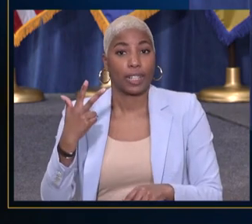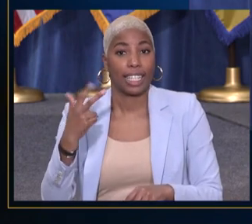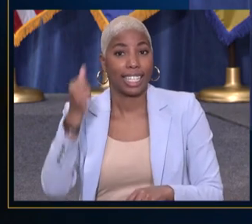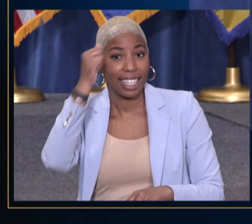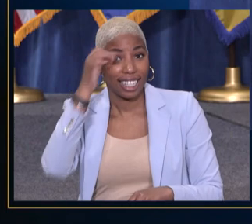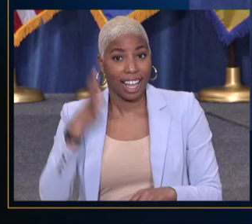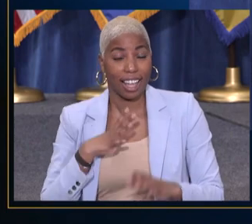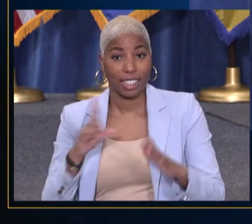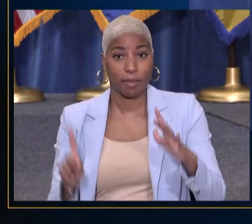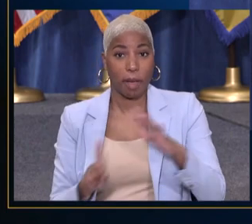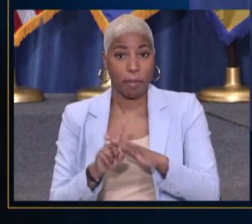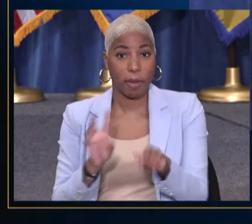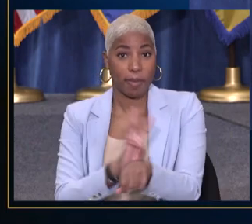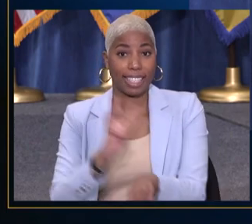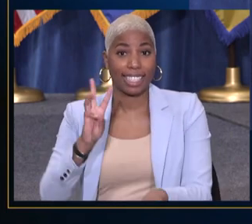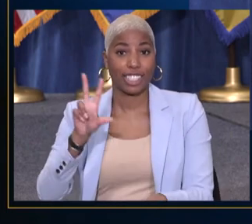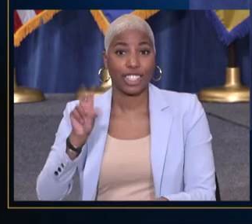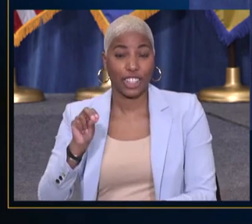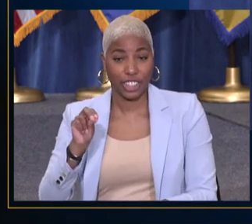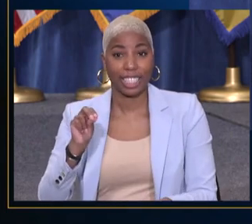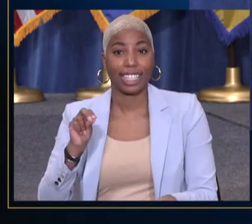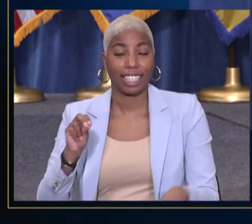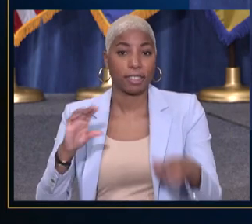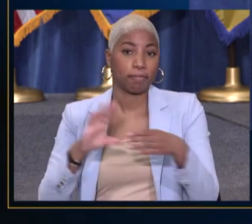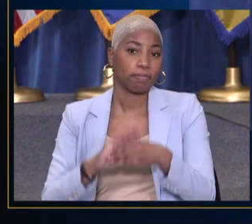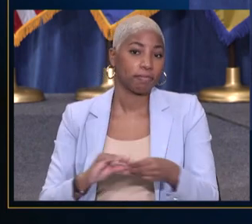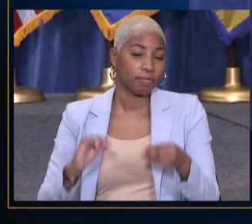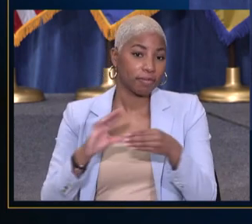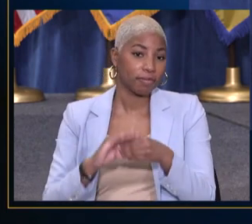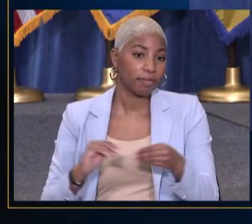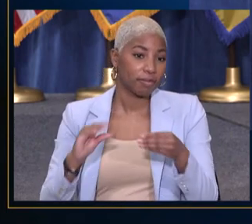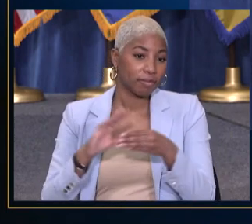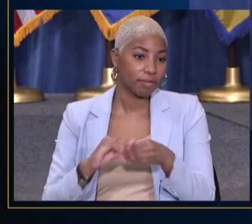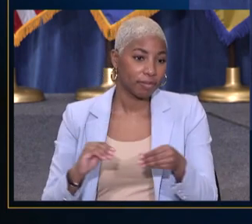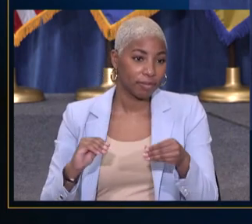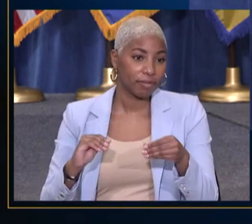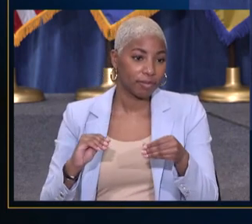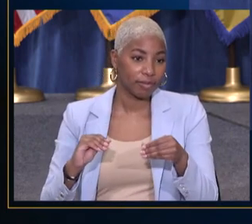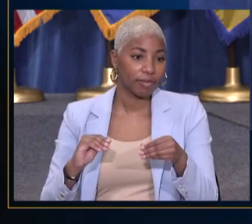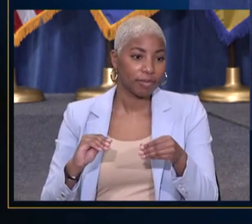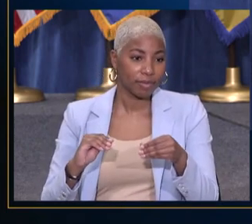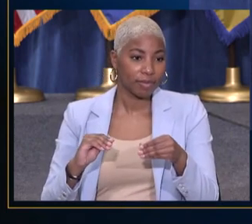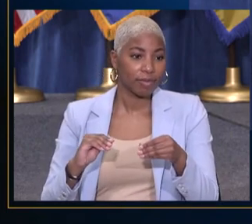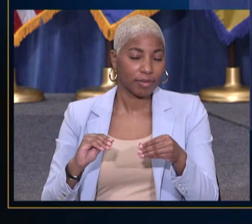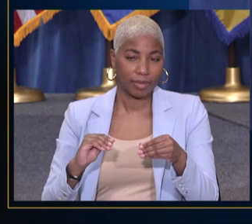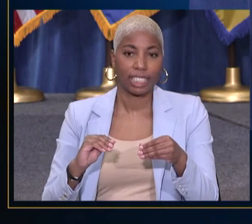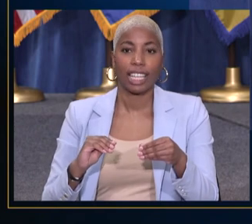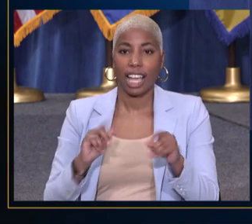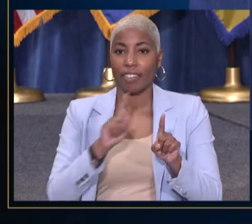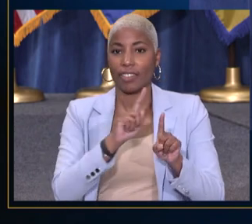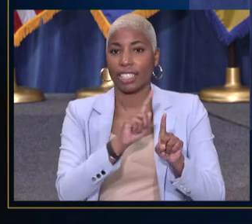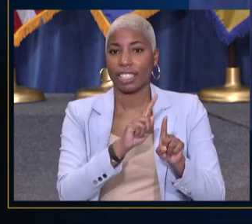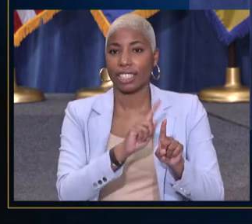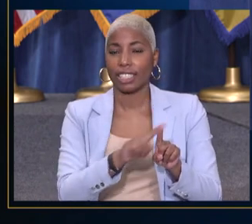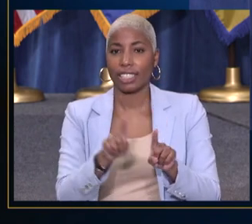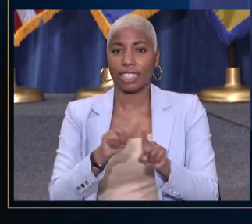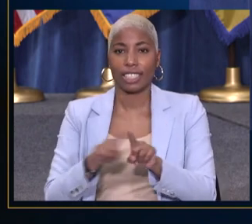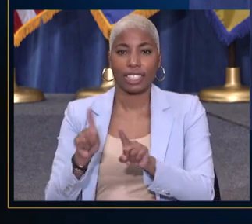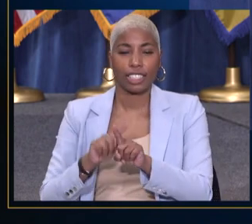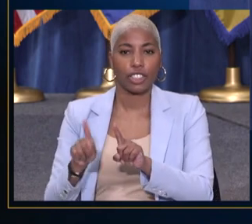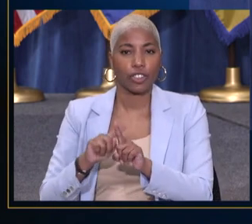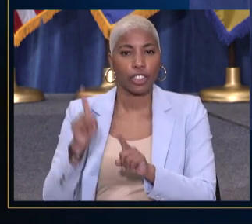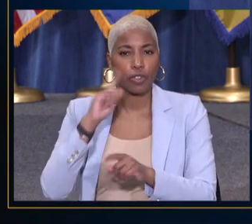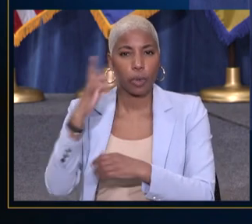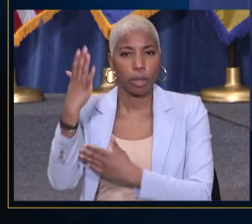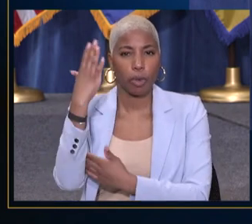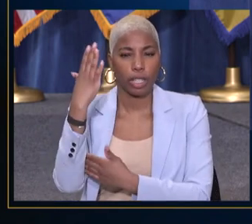on the news at 6:30, told you all the news that was fit to print. You got something different from your shock jock in the morning, and maybe you got